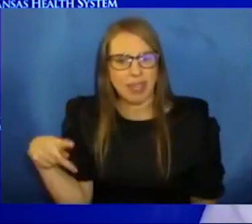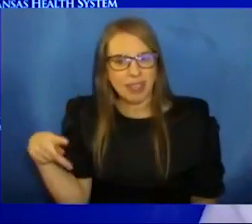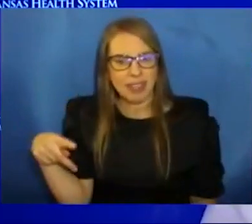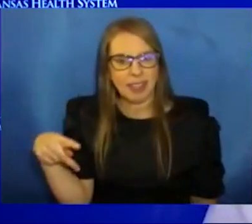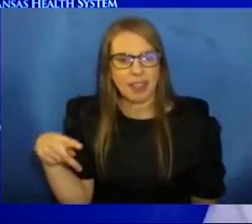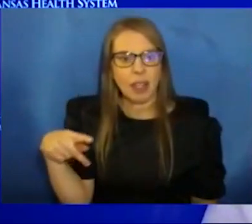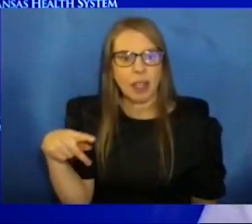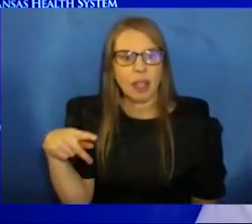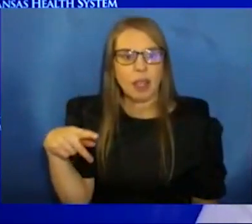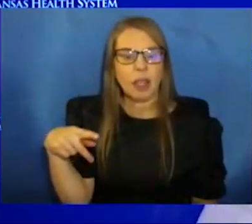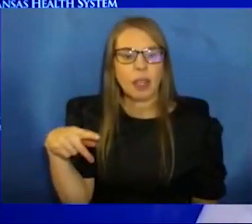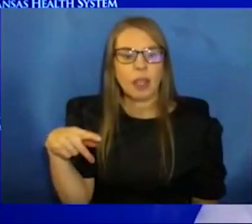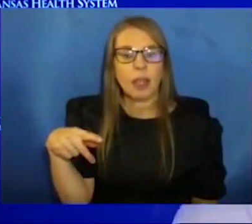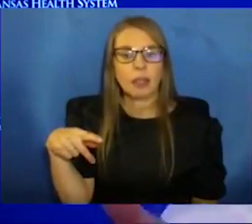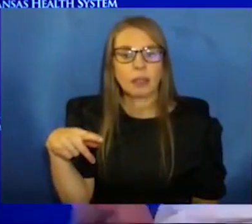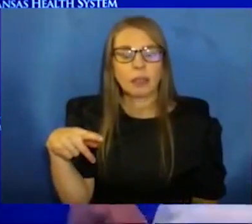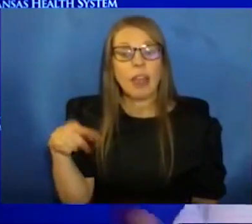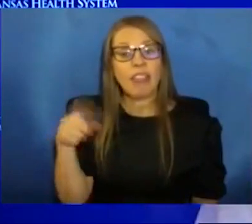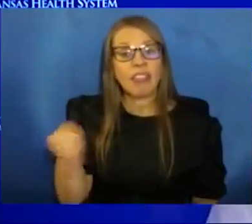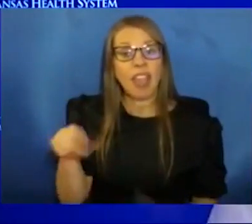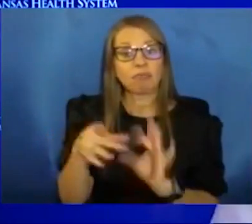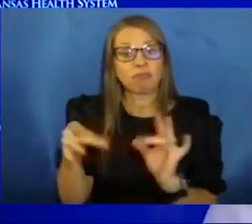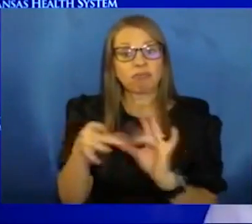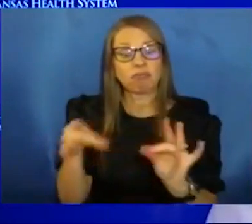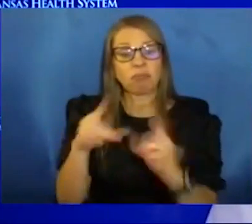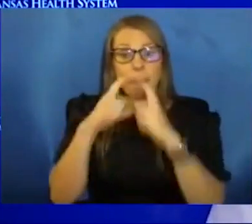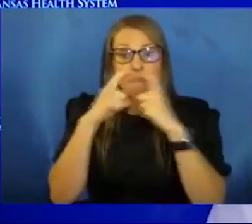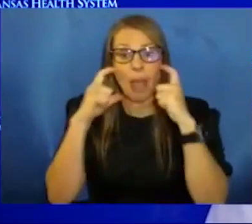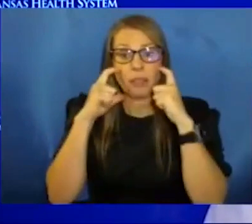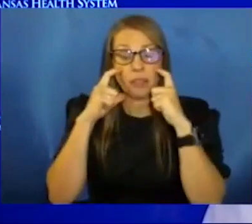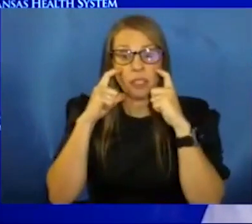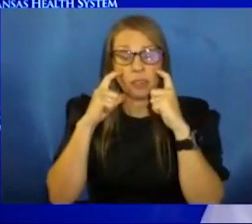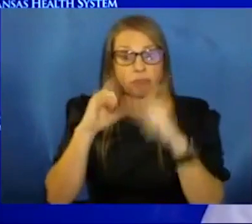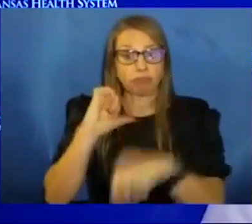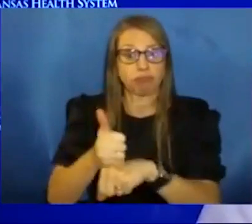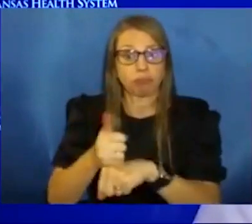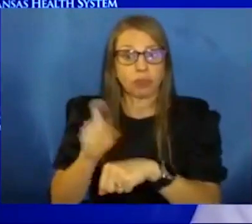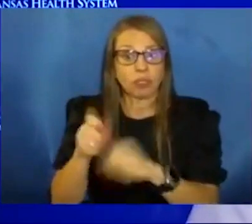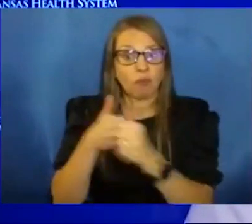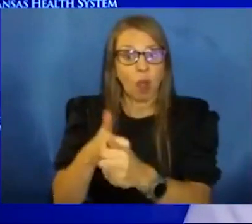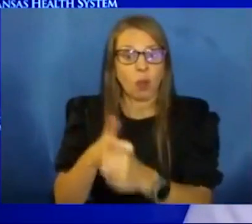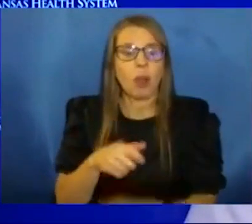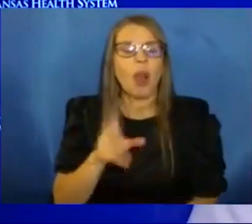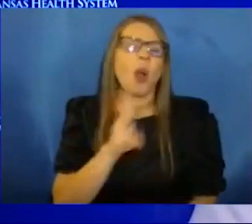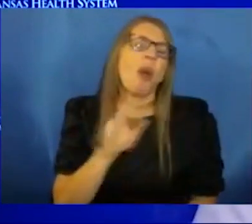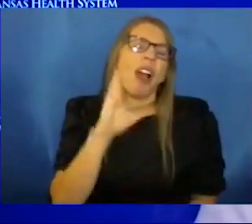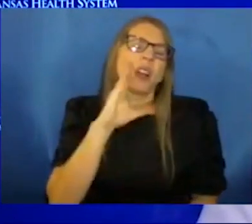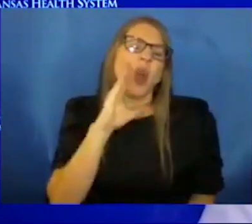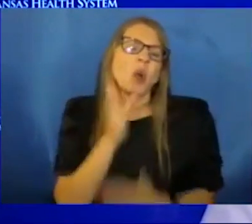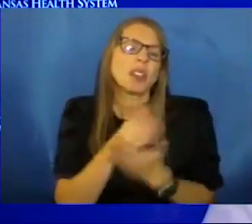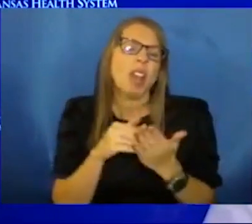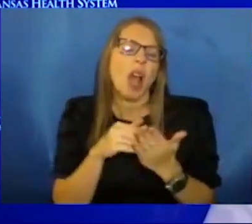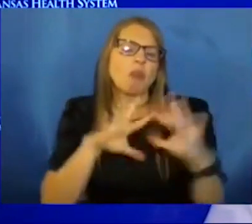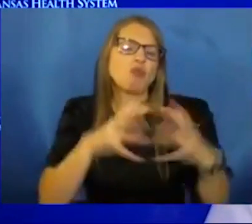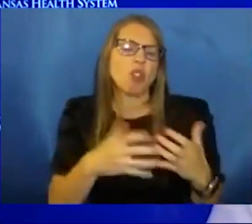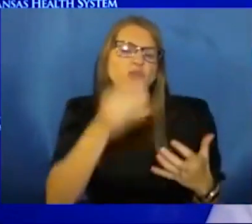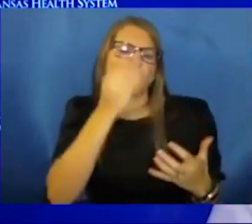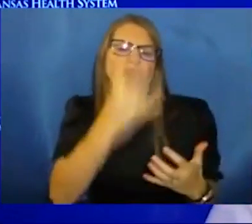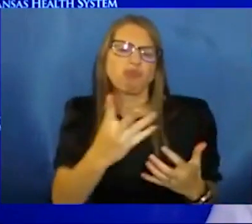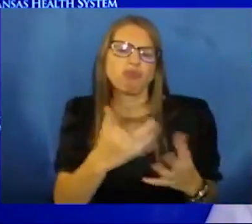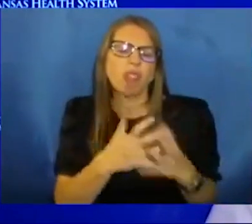by continuing to have to be home quarantine, doing online learning, and being isolated than they are wearing a mask and being able to interact